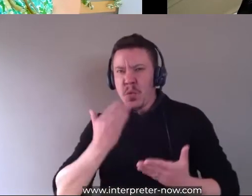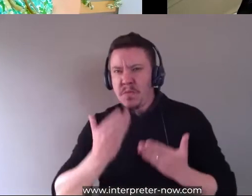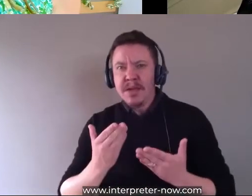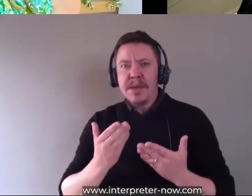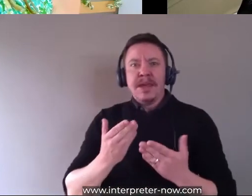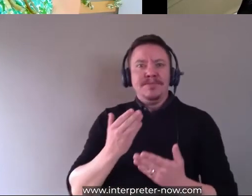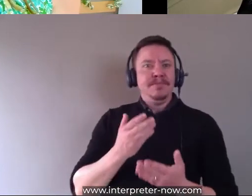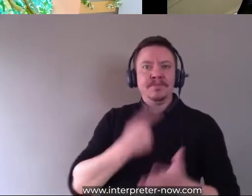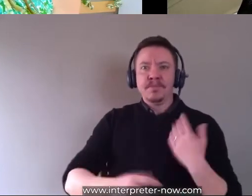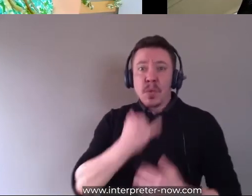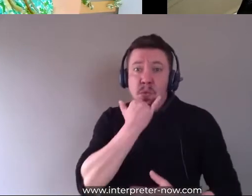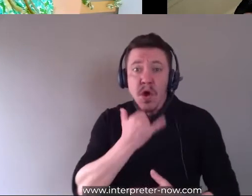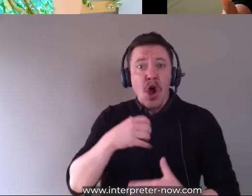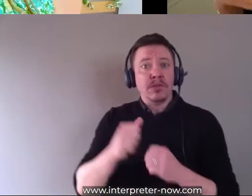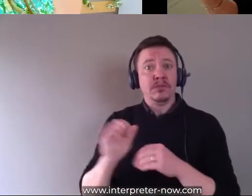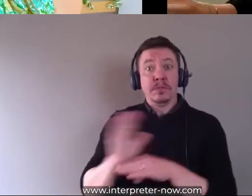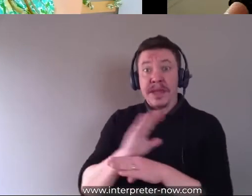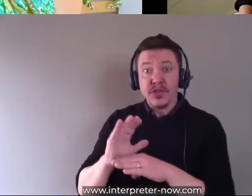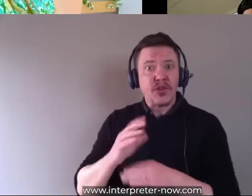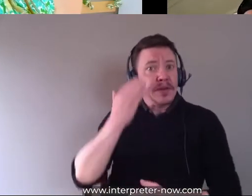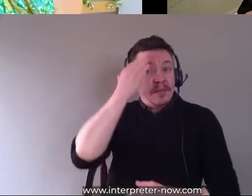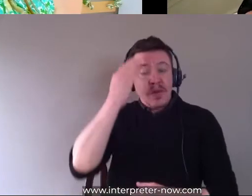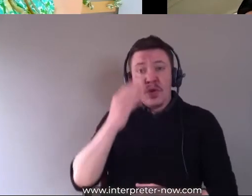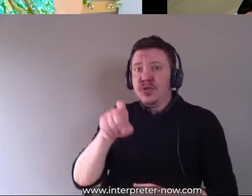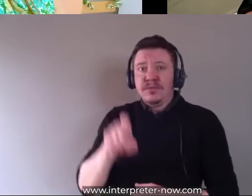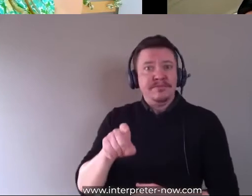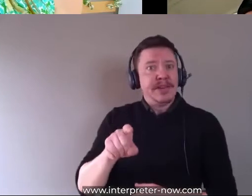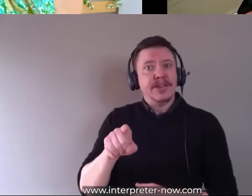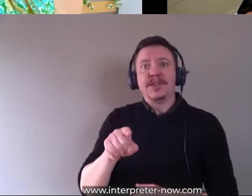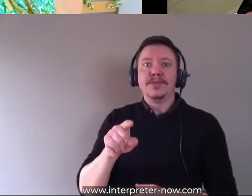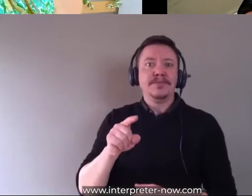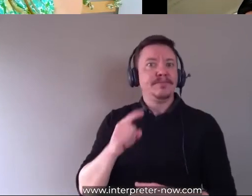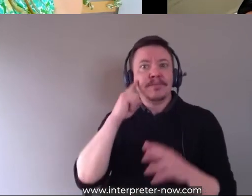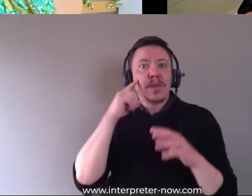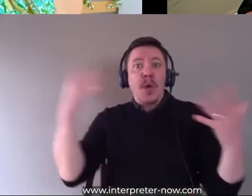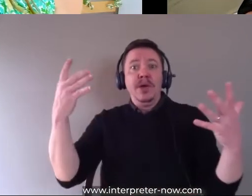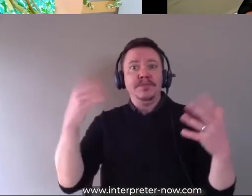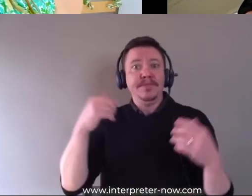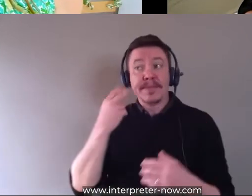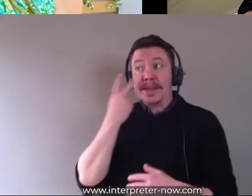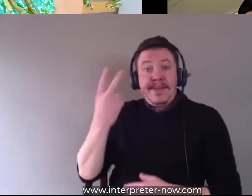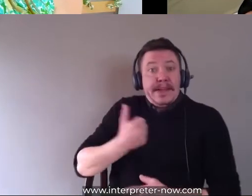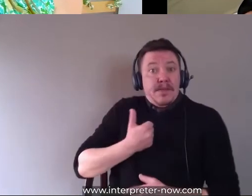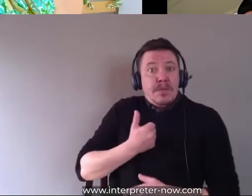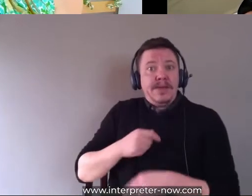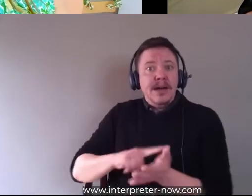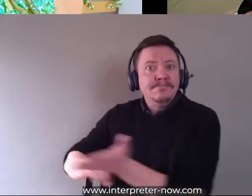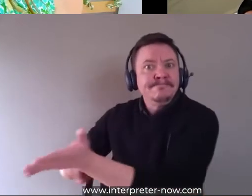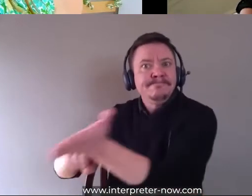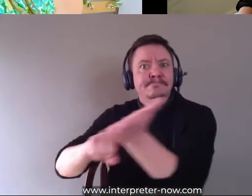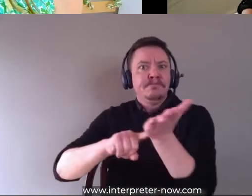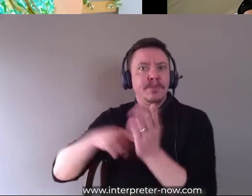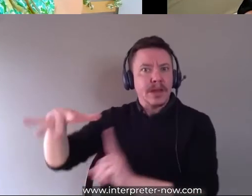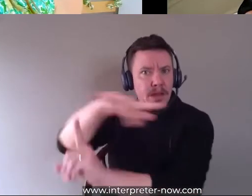industry. And he knew that I had to kind of go out for myself and really see what was out there and get a better sense of the ecosystem. And